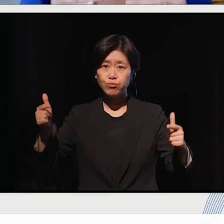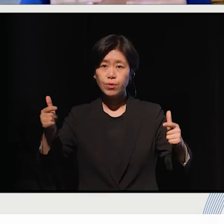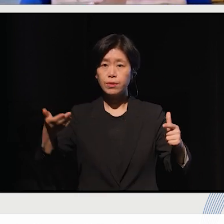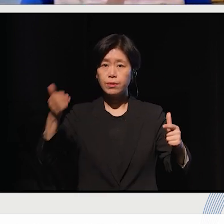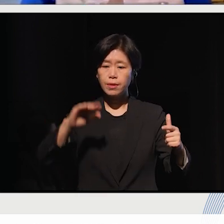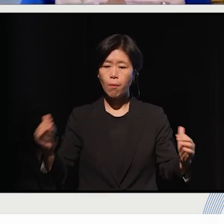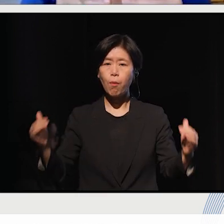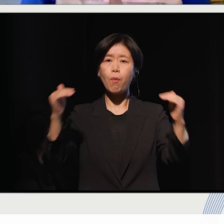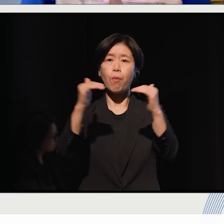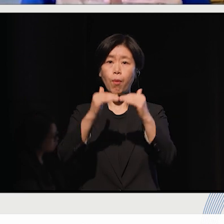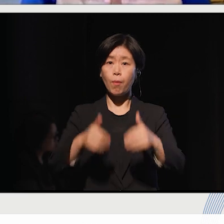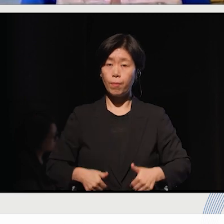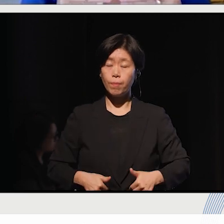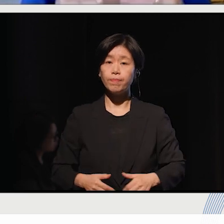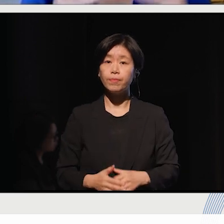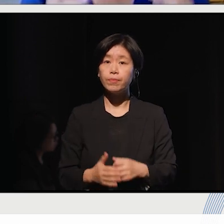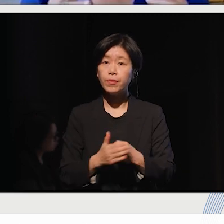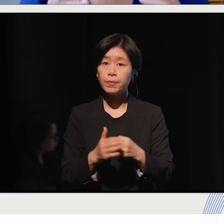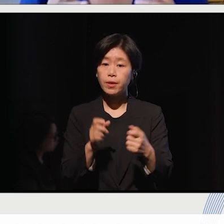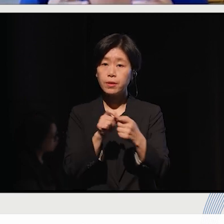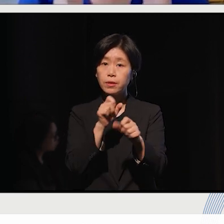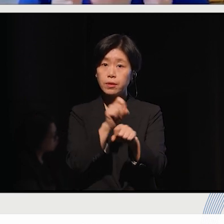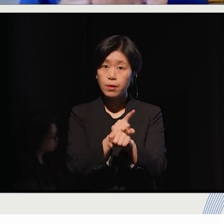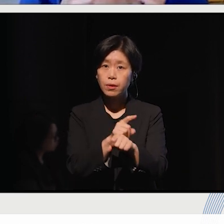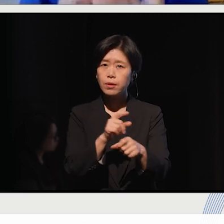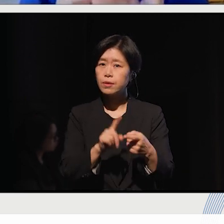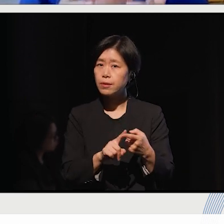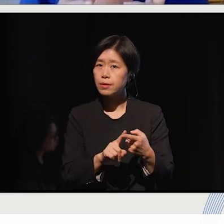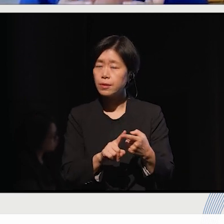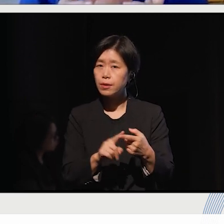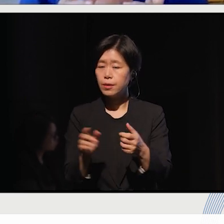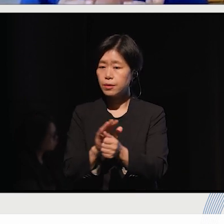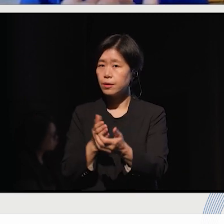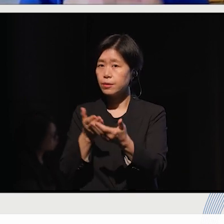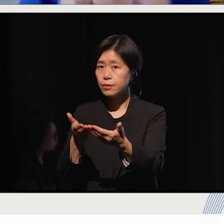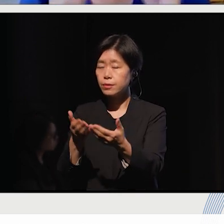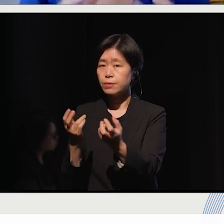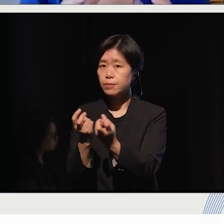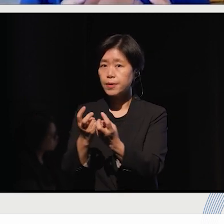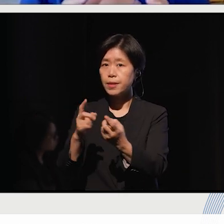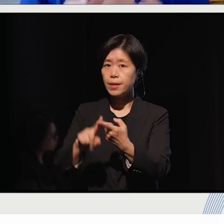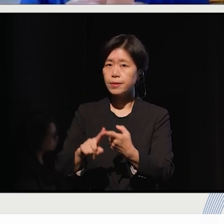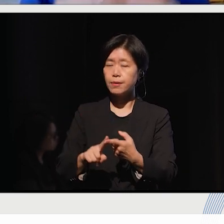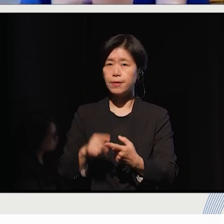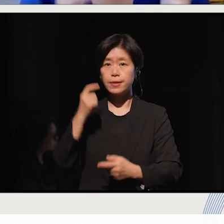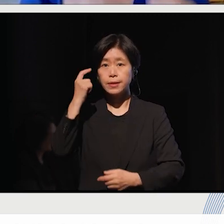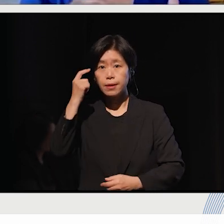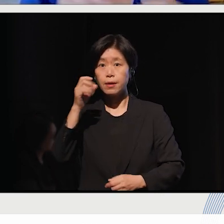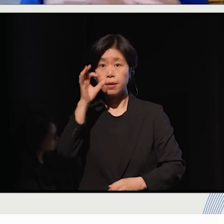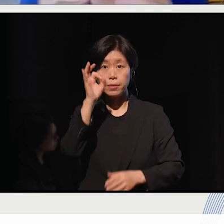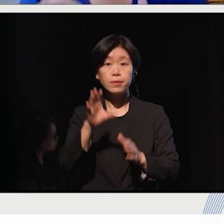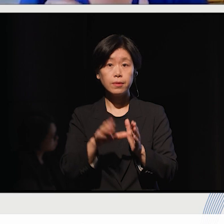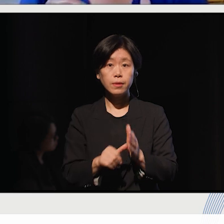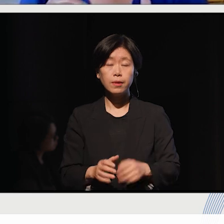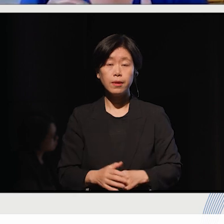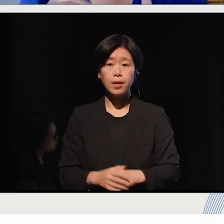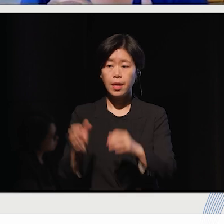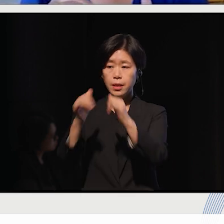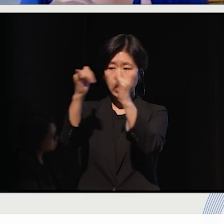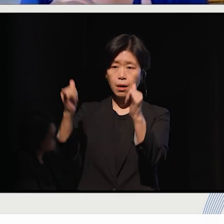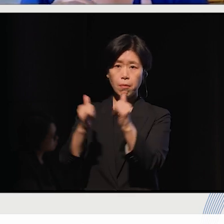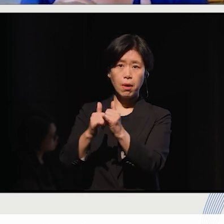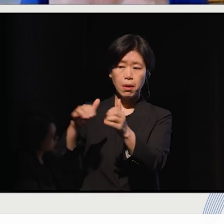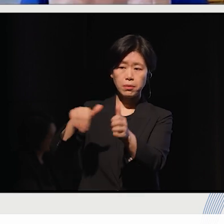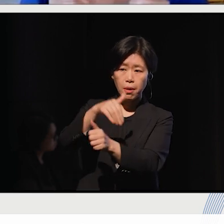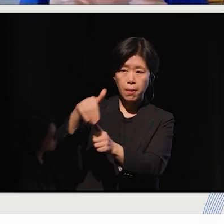we want to look at whether or not we are also taking into account and factoring the social aspects